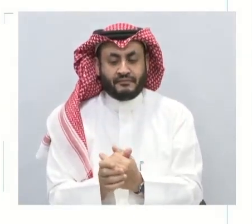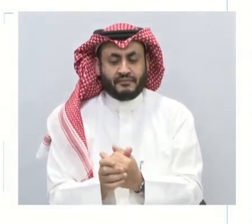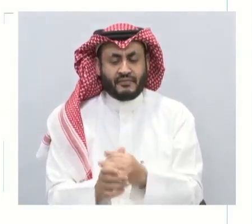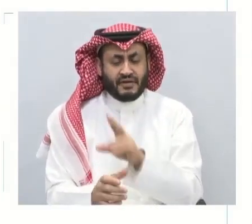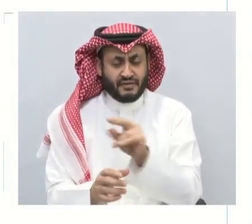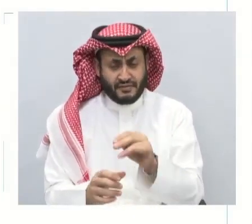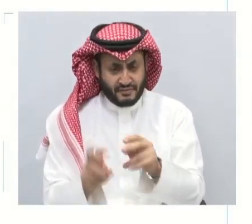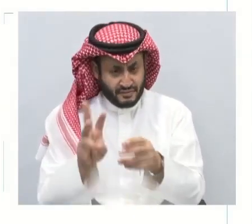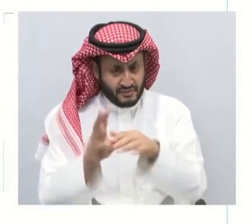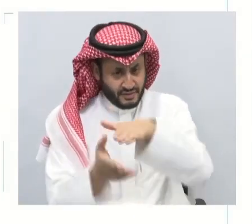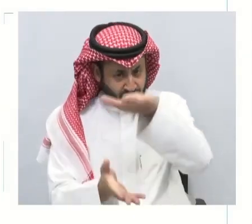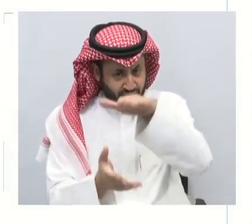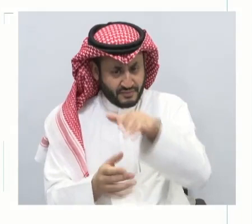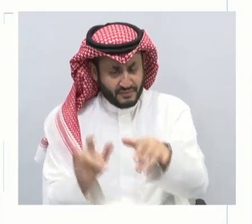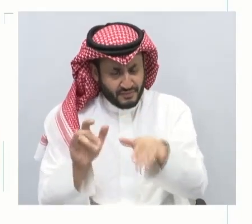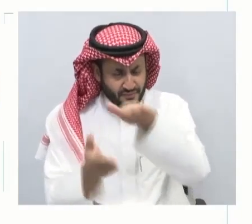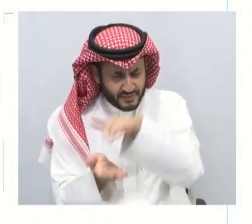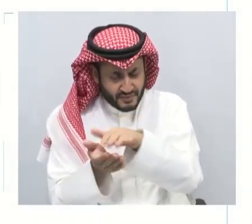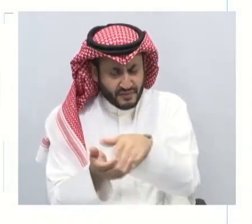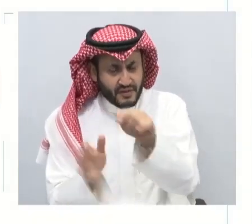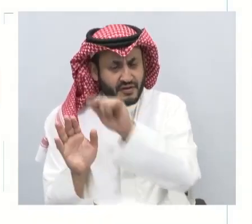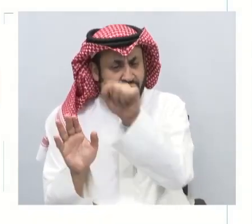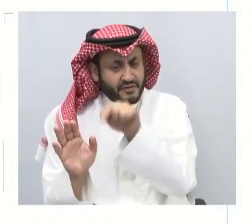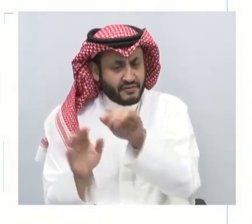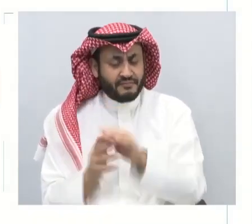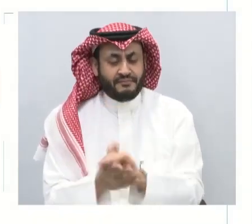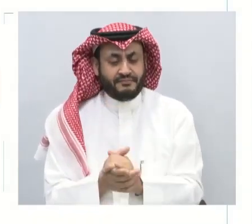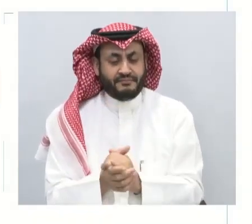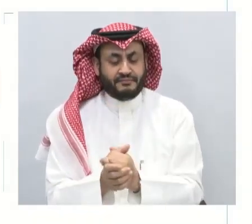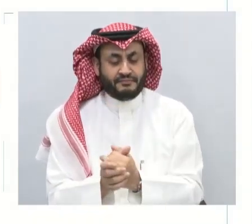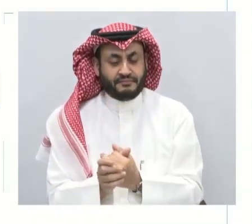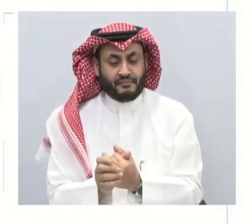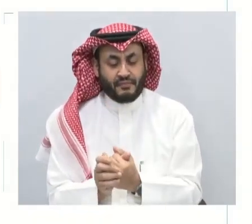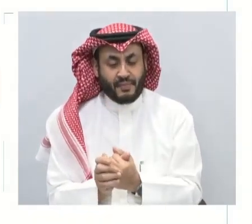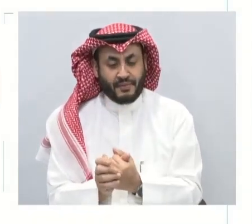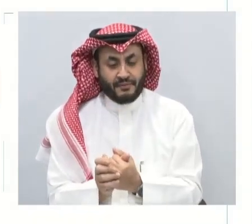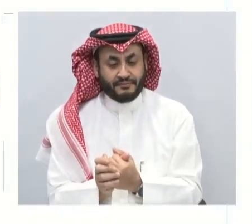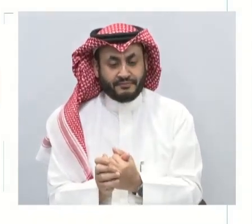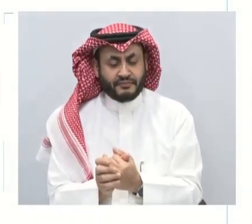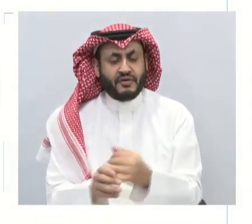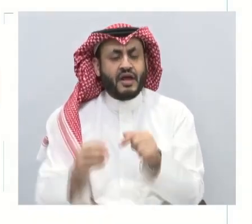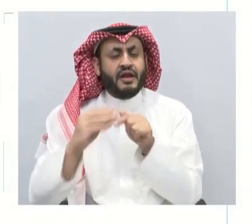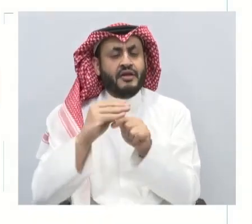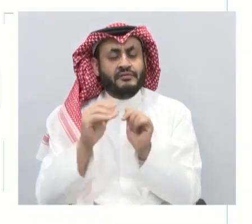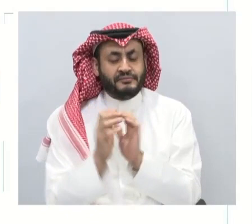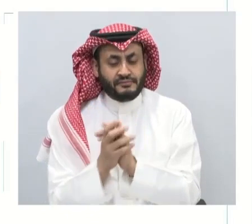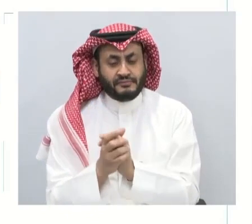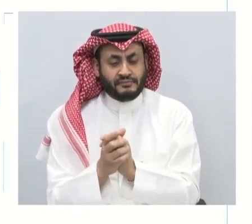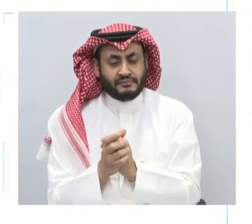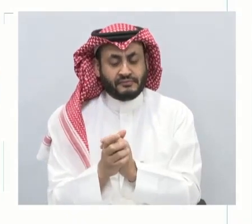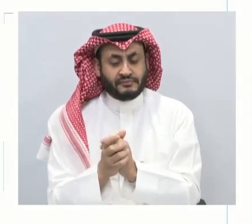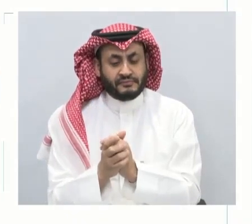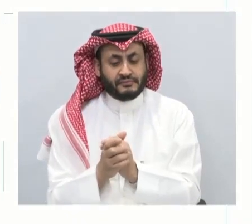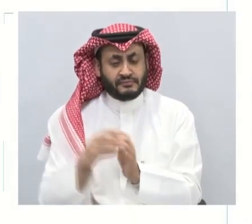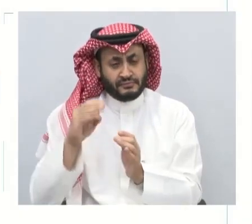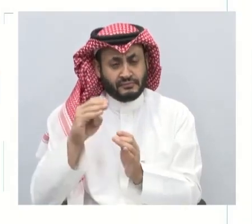said, to change the capital letter and to make the question mark and to add it, replacing the full stop. Okay,